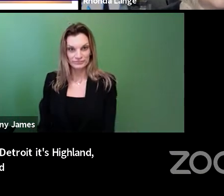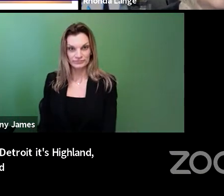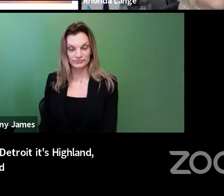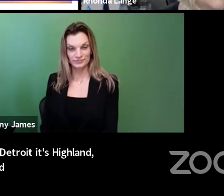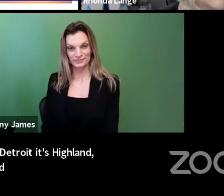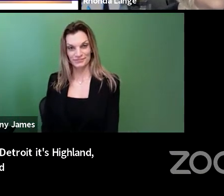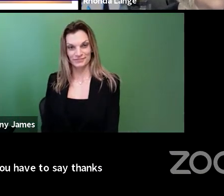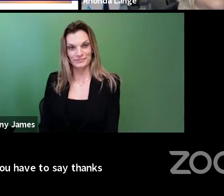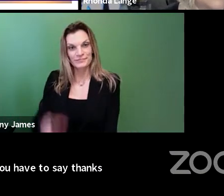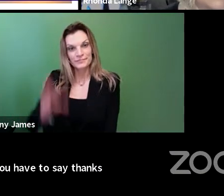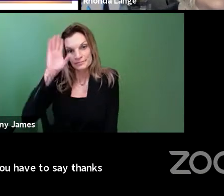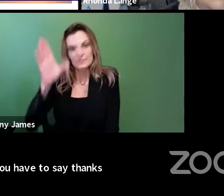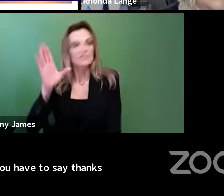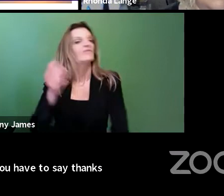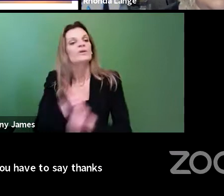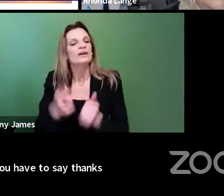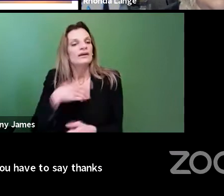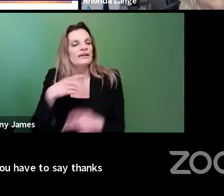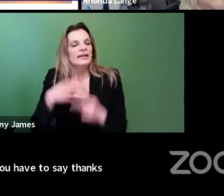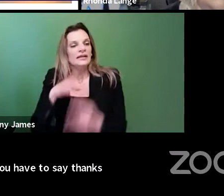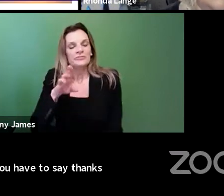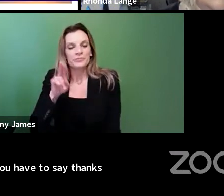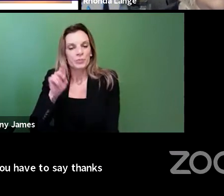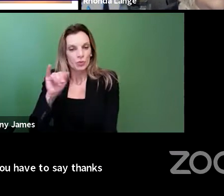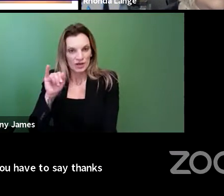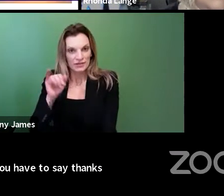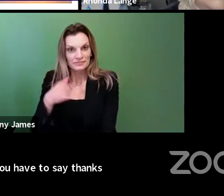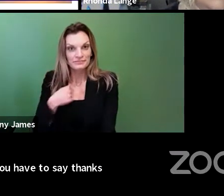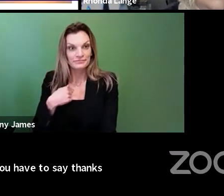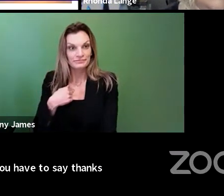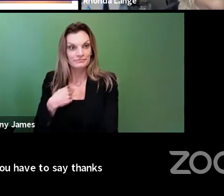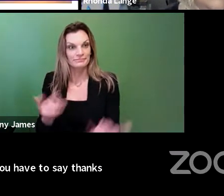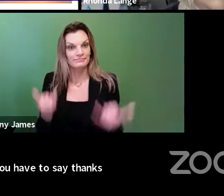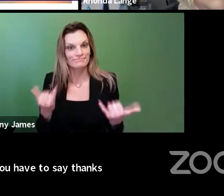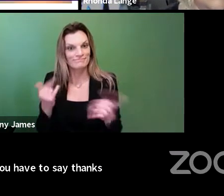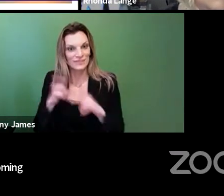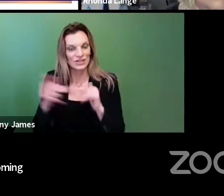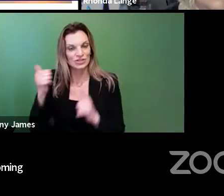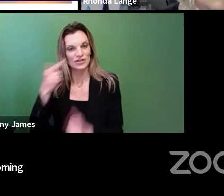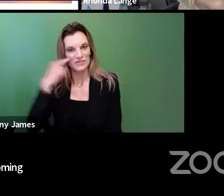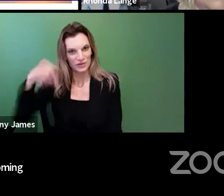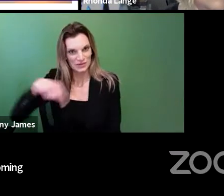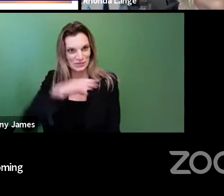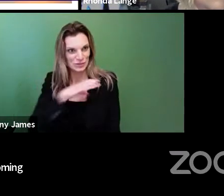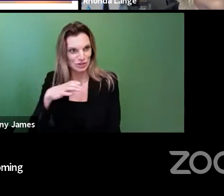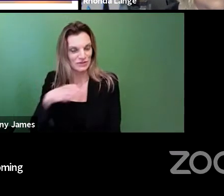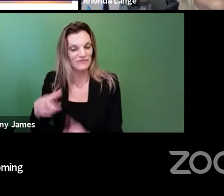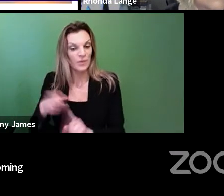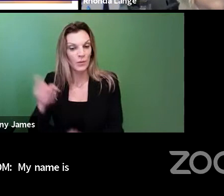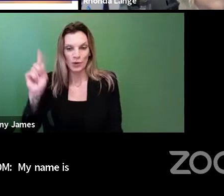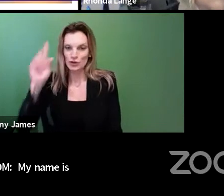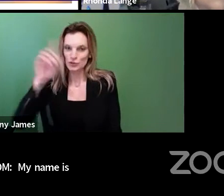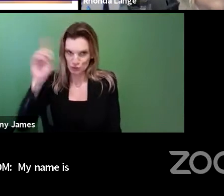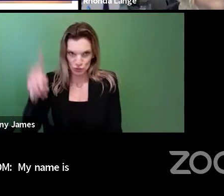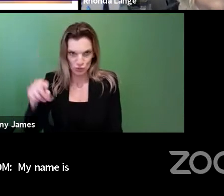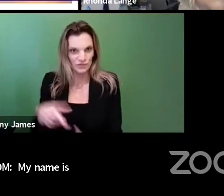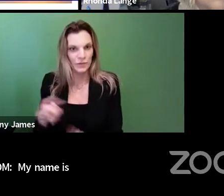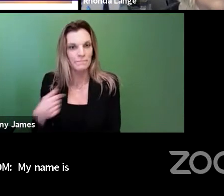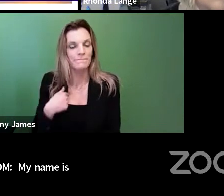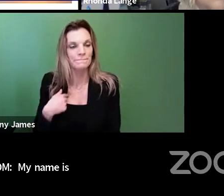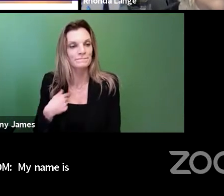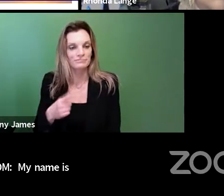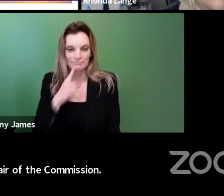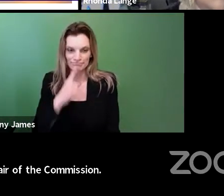Hi, everyone. Again, my name is Brittany Kellum. I am the current chair of the commission. I am from Detroit, Michigan.